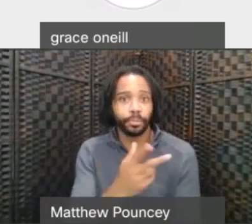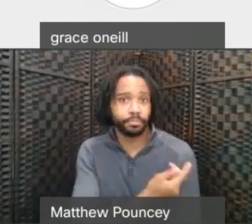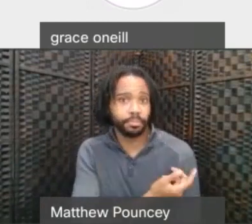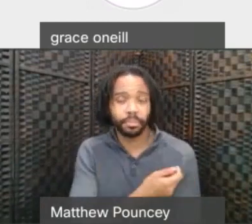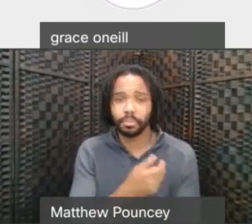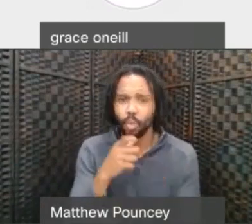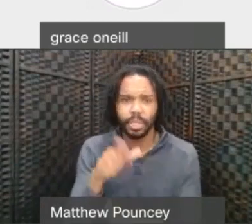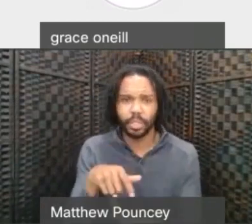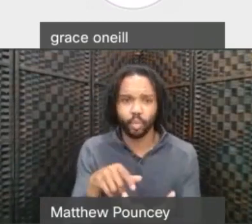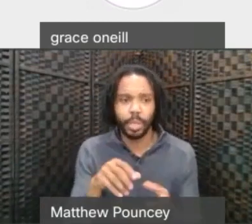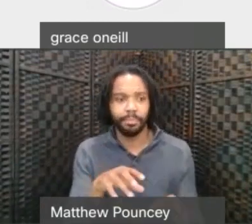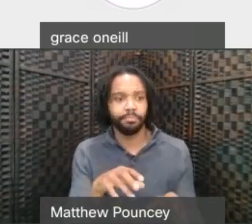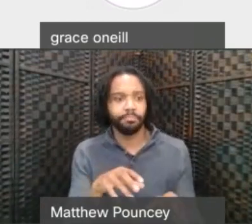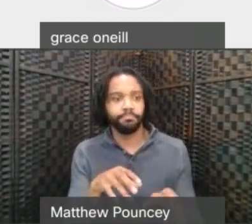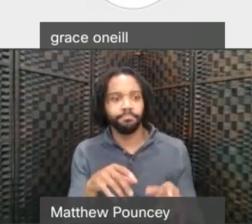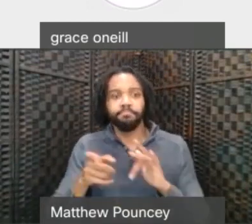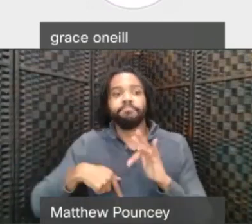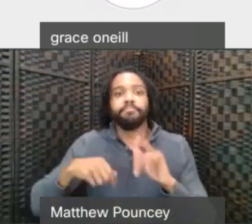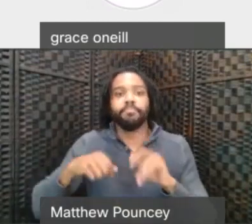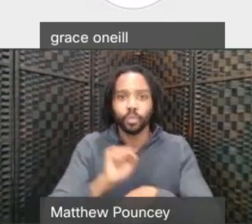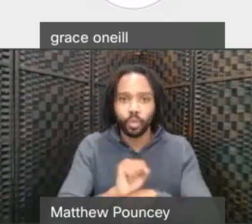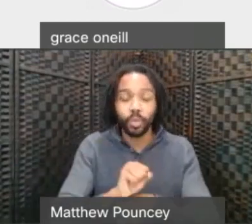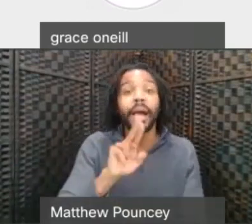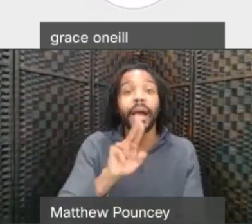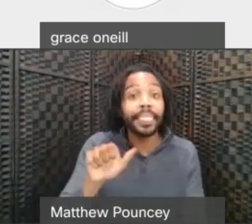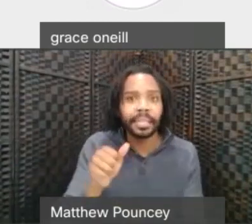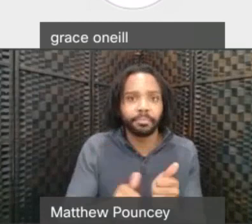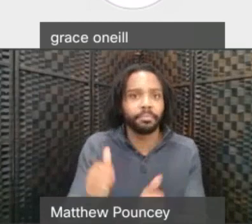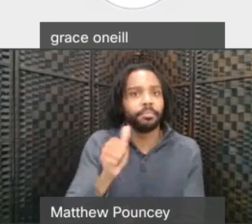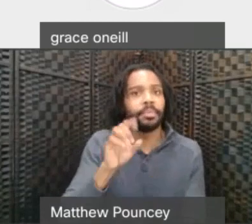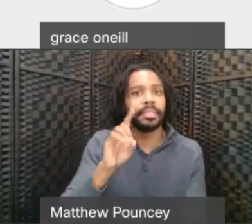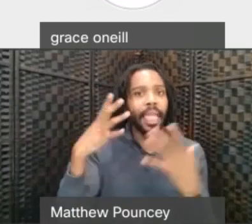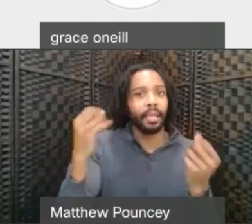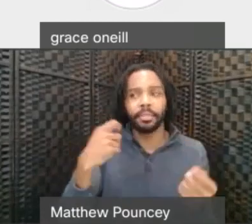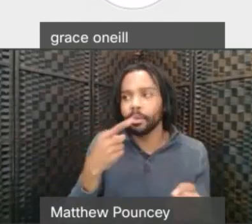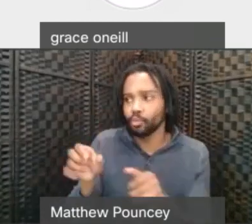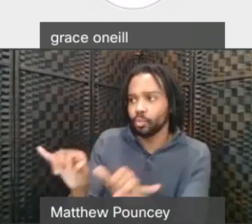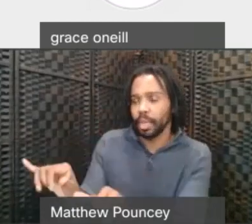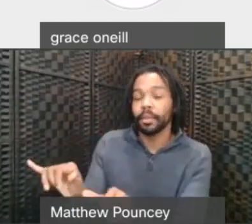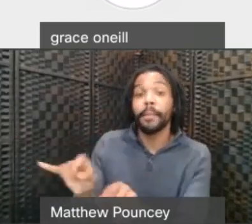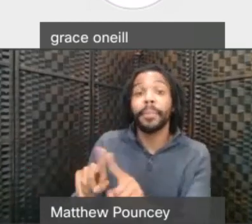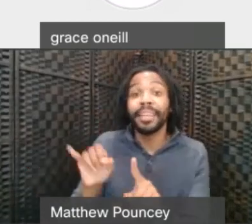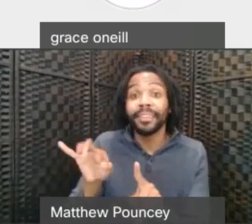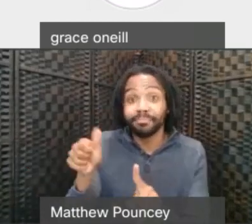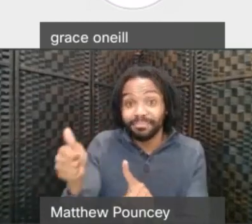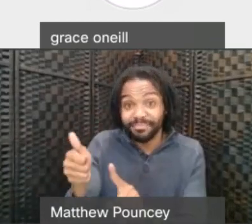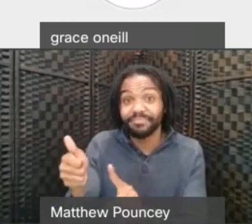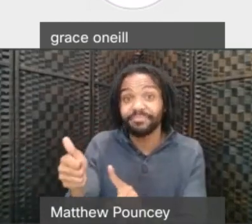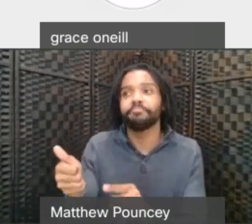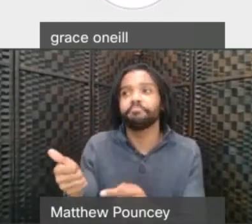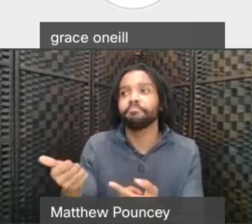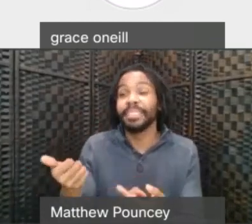so by DC Health. But the caveat is if they are symptomatic and they're sick, they need to follow the return to